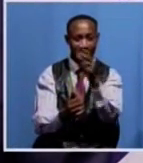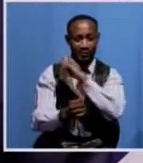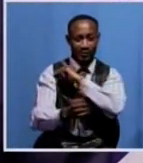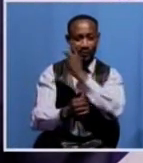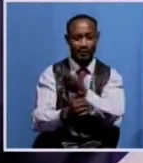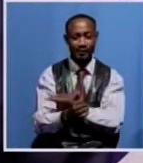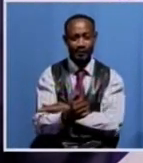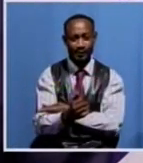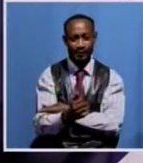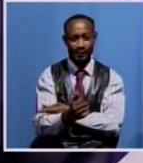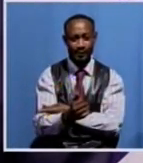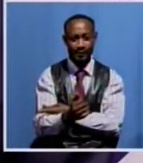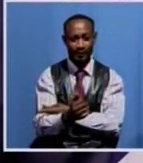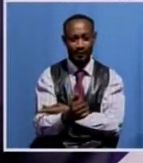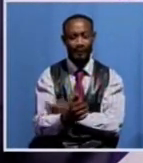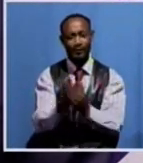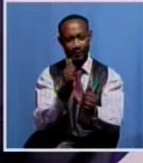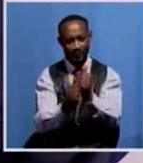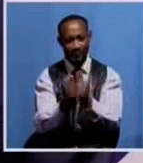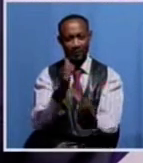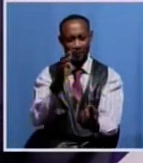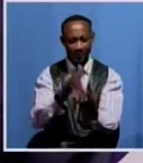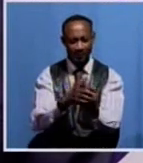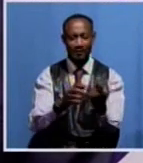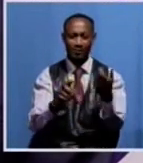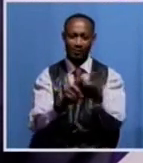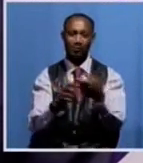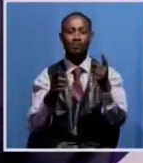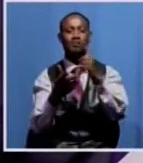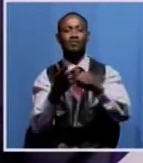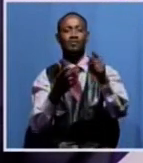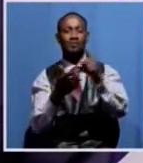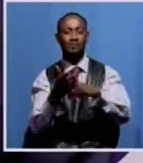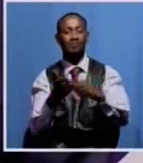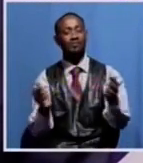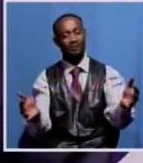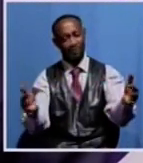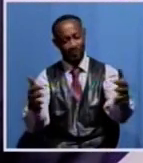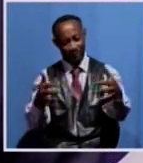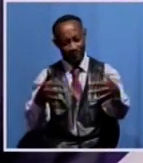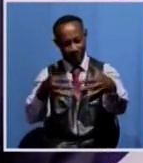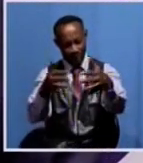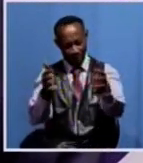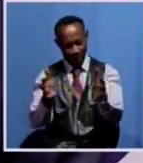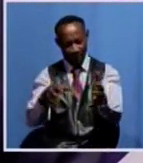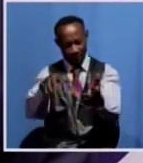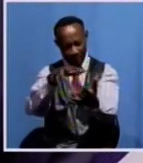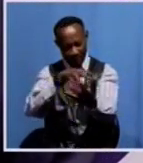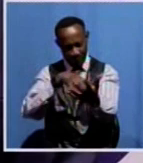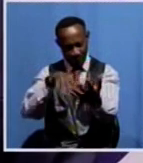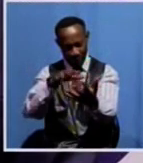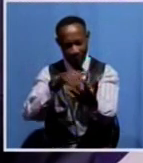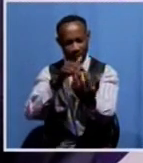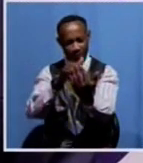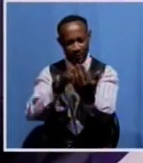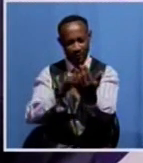potential legal liabilities that might arise from cancelling. Now, we have compiled a fairly elaborate list, but before